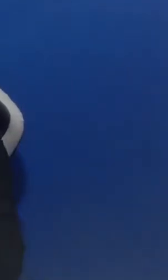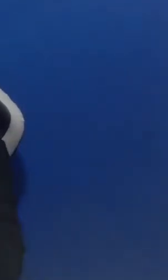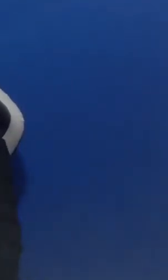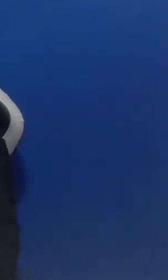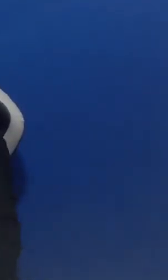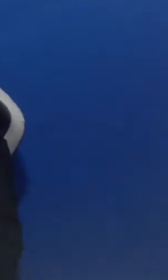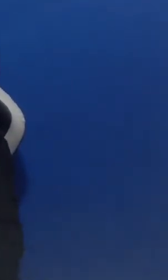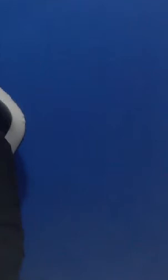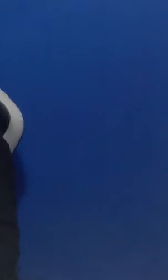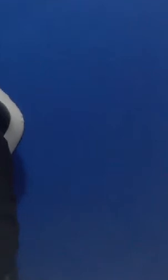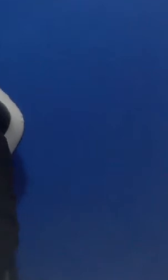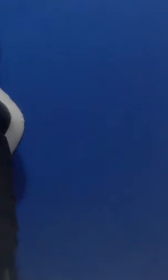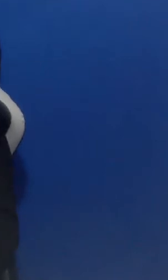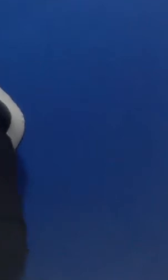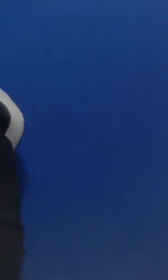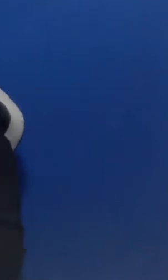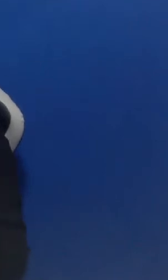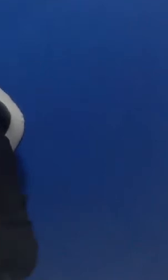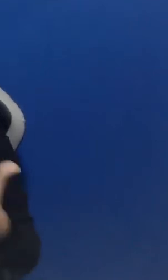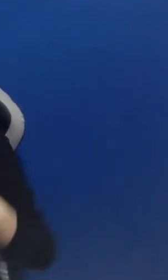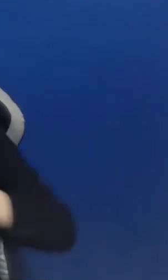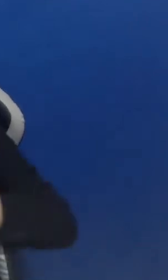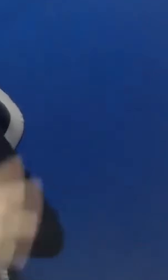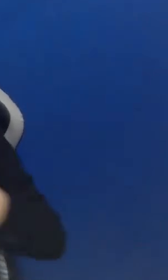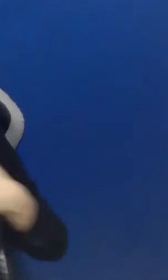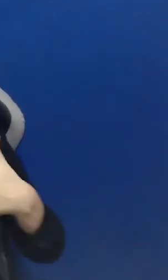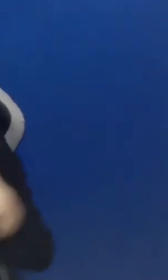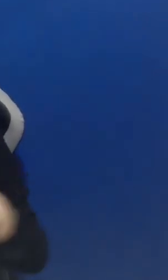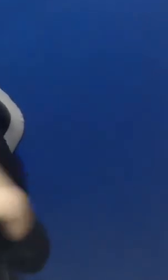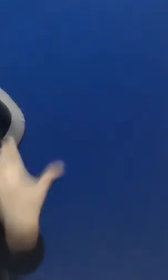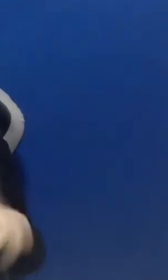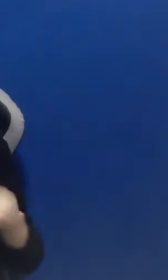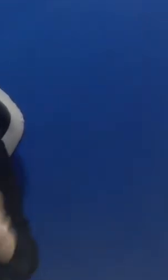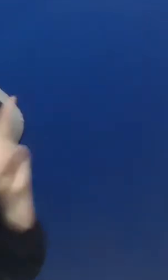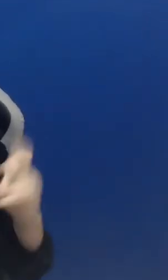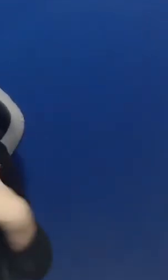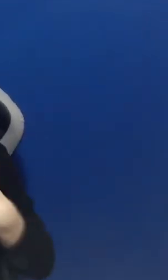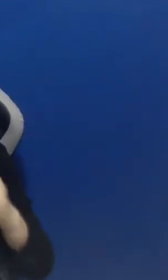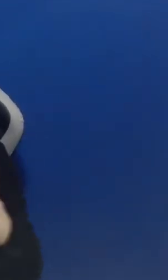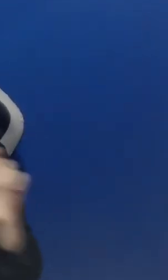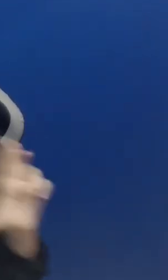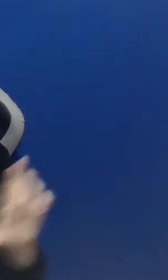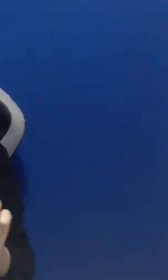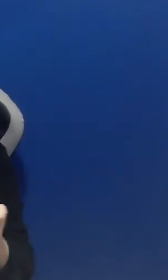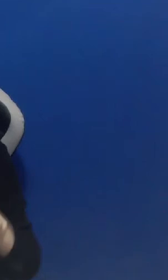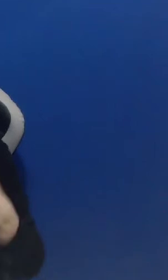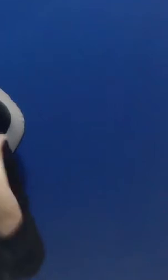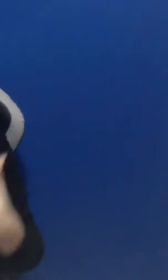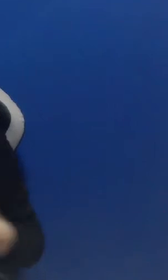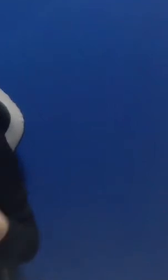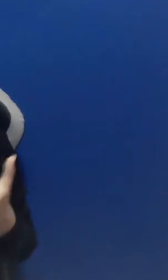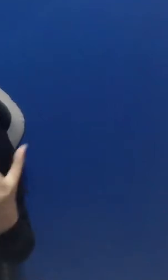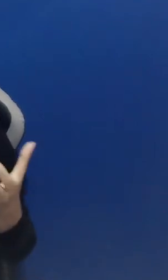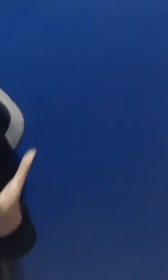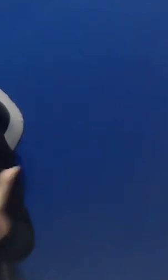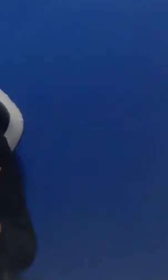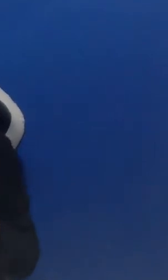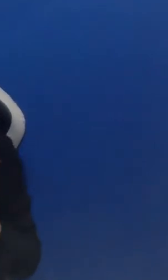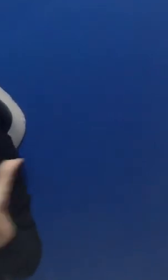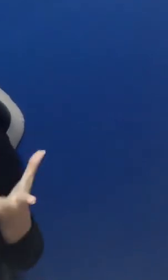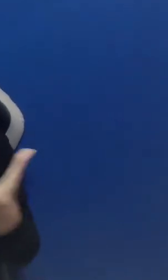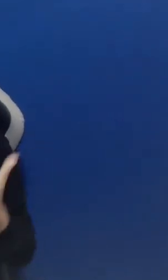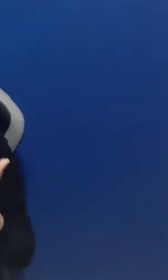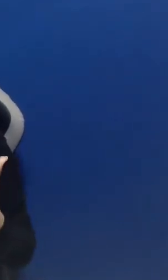together, and collective challenges require collective solutions. So we must continue this important discussion in order to learn from